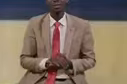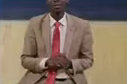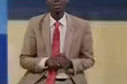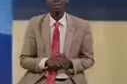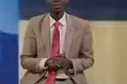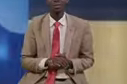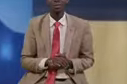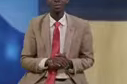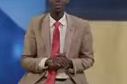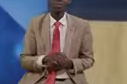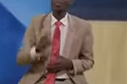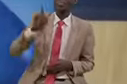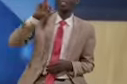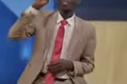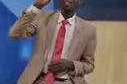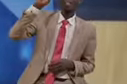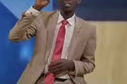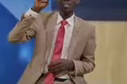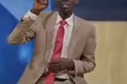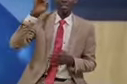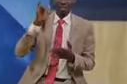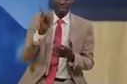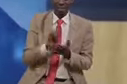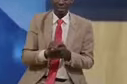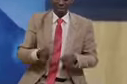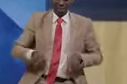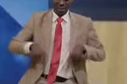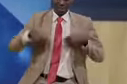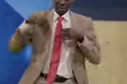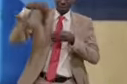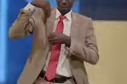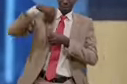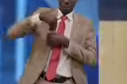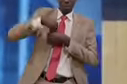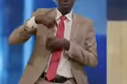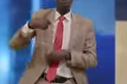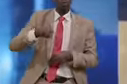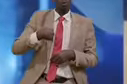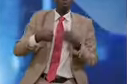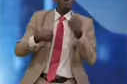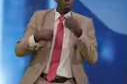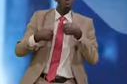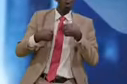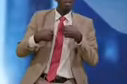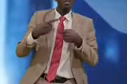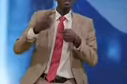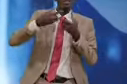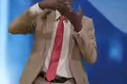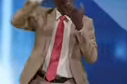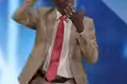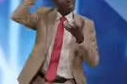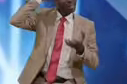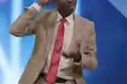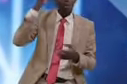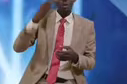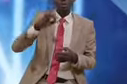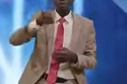He that is in you, who is that? The lion of the tribe of Judah.